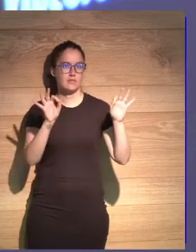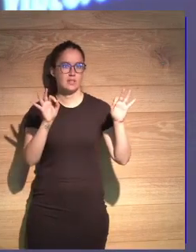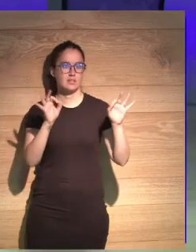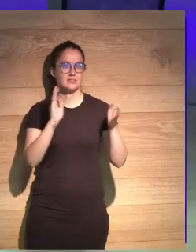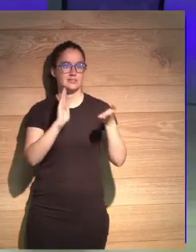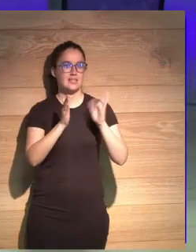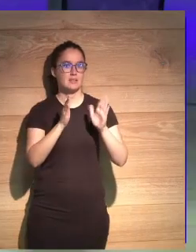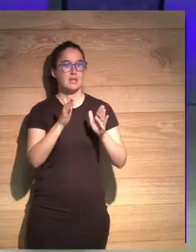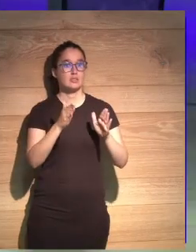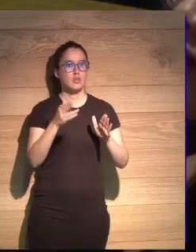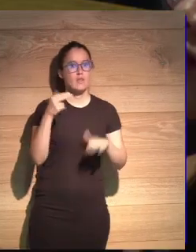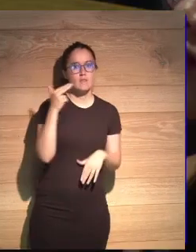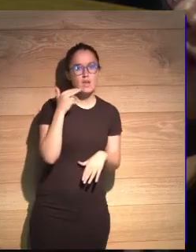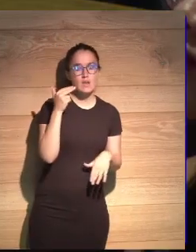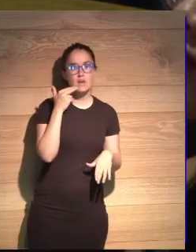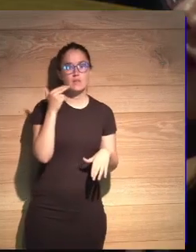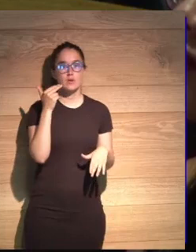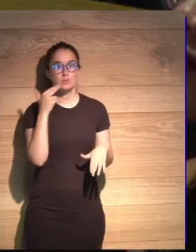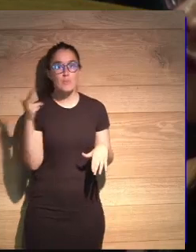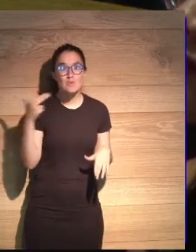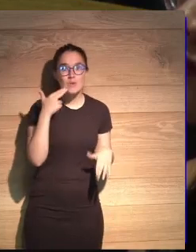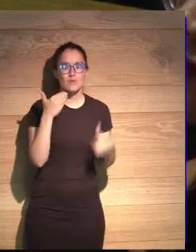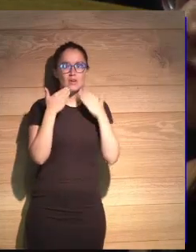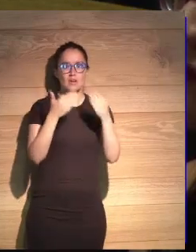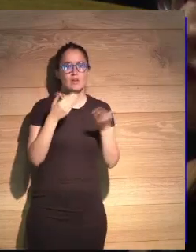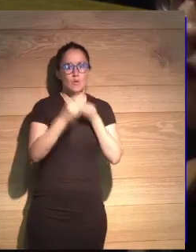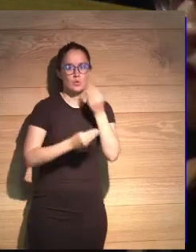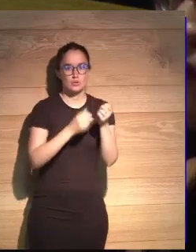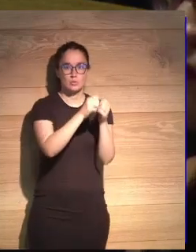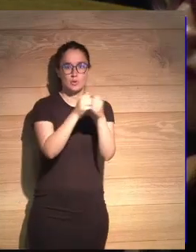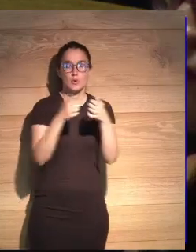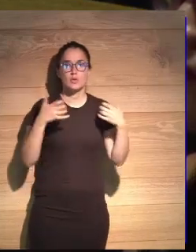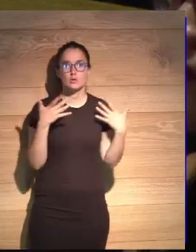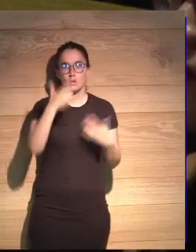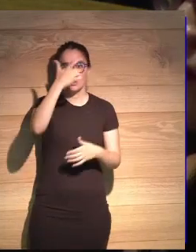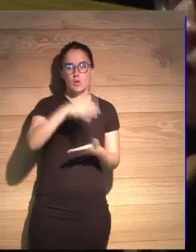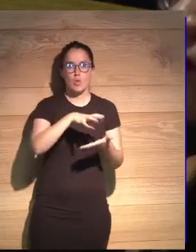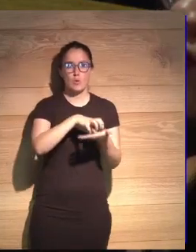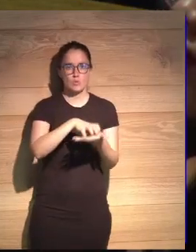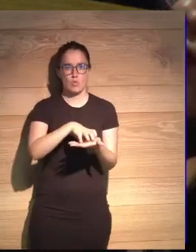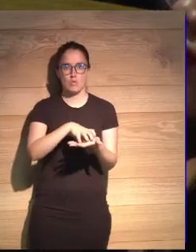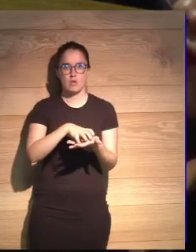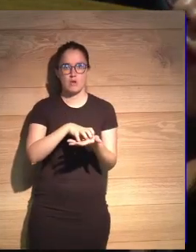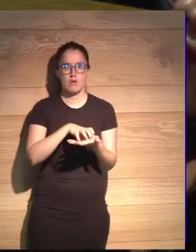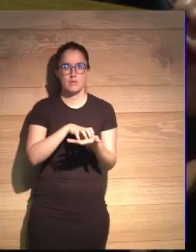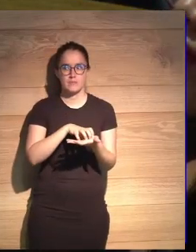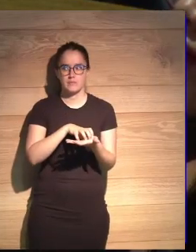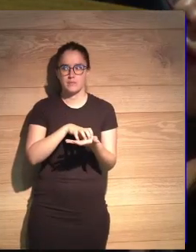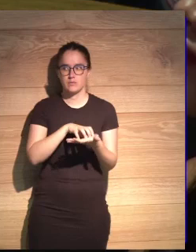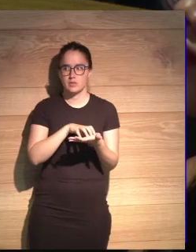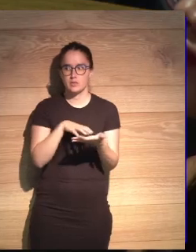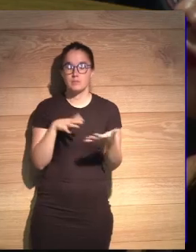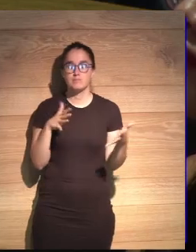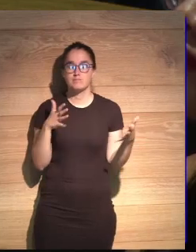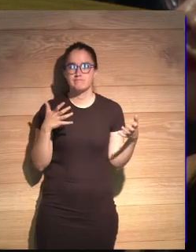a project dealing with phobias and fear handling through video games. And I have